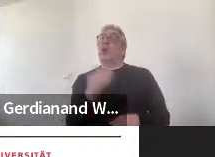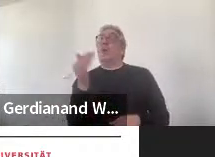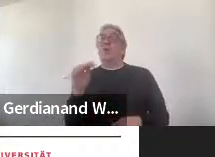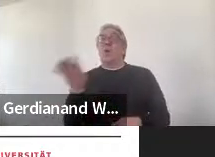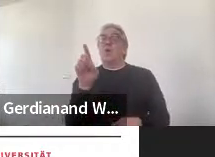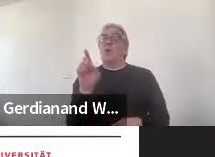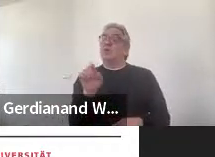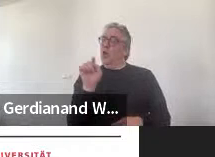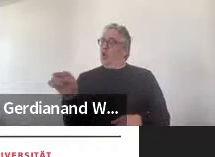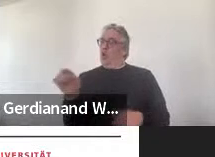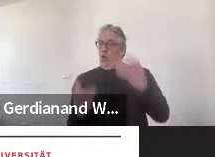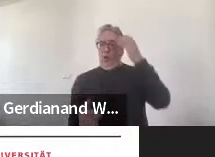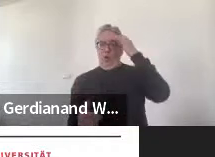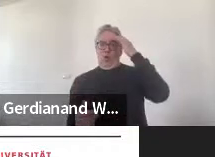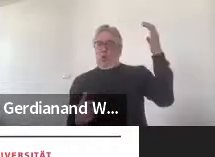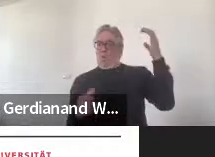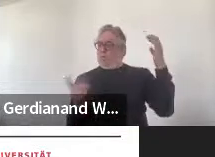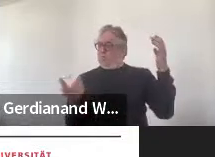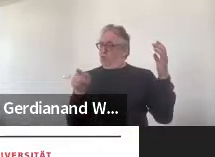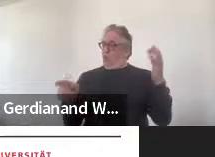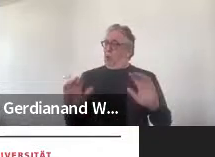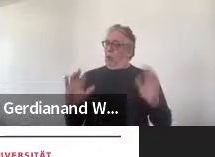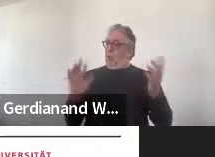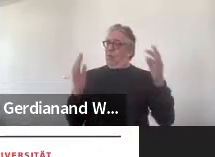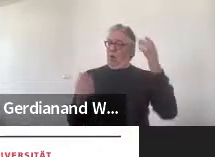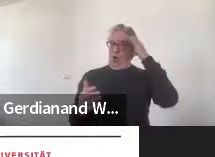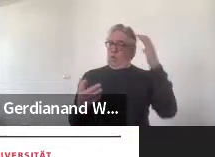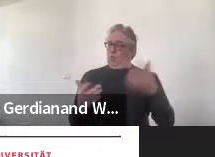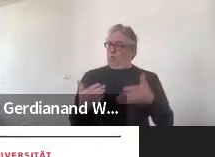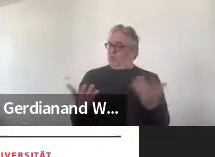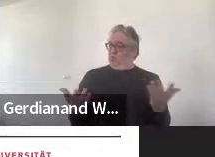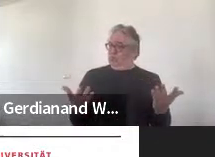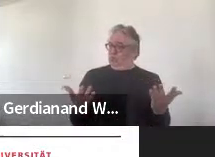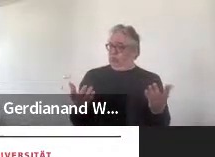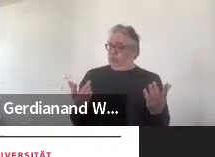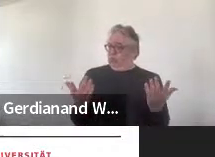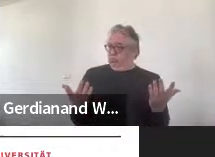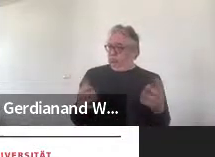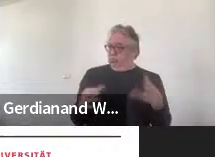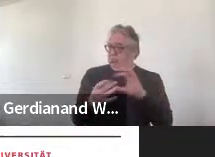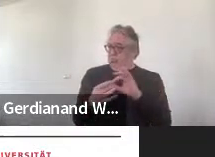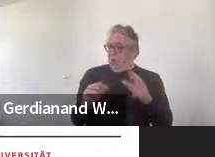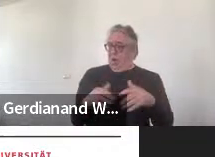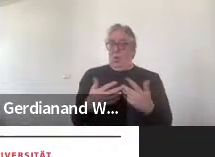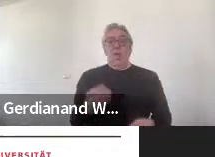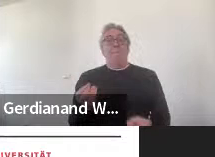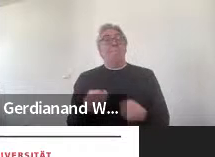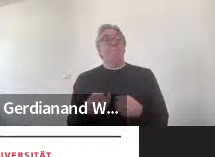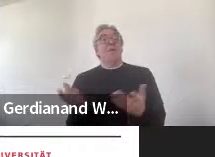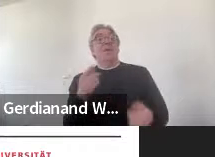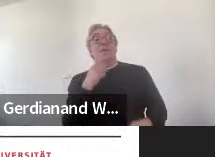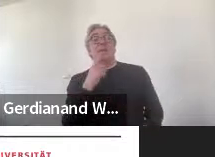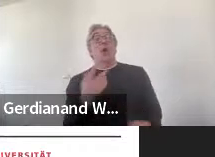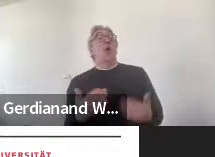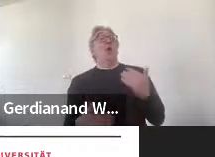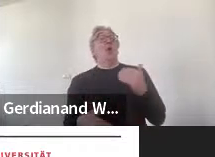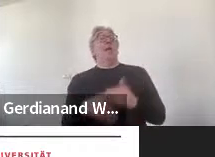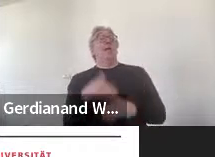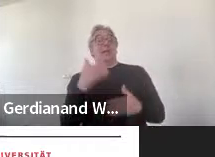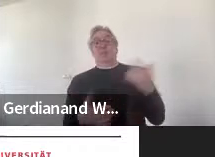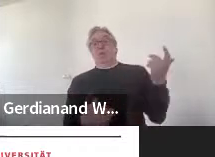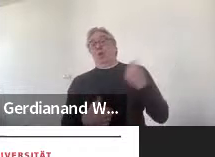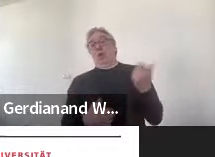role of the government in their life. And mostly they answered that the disability allowance